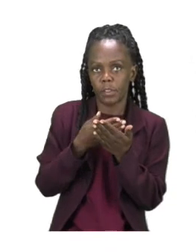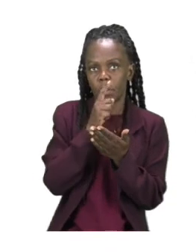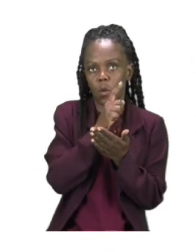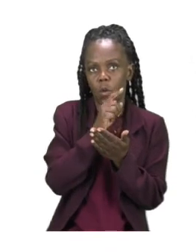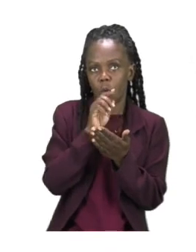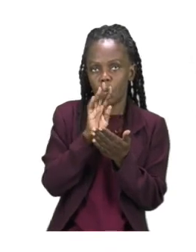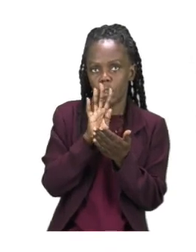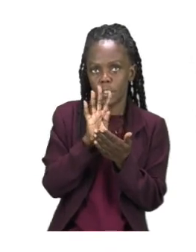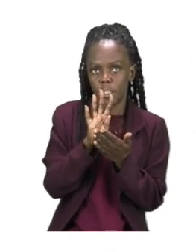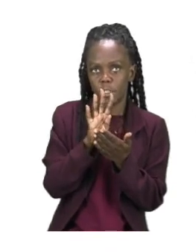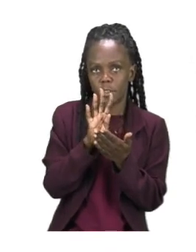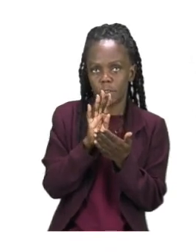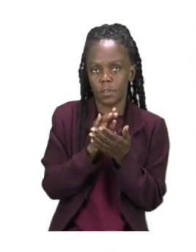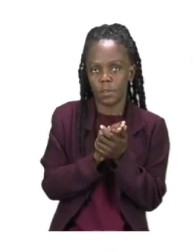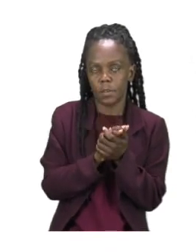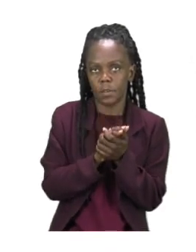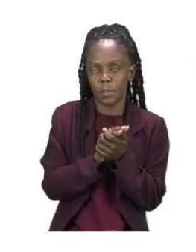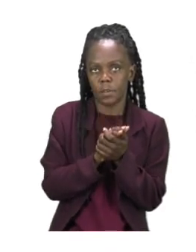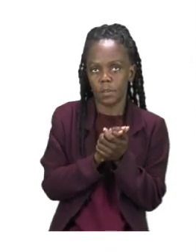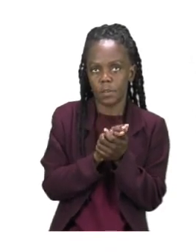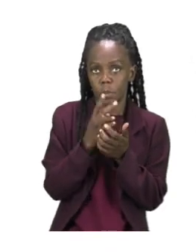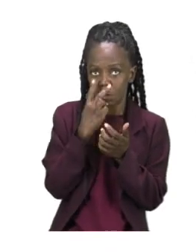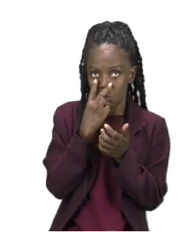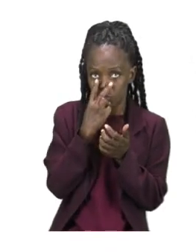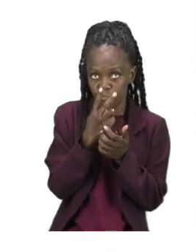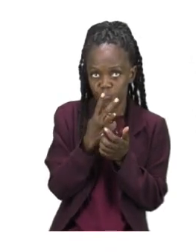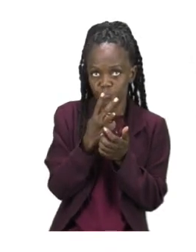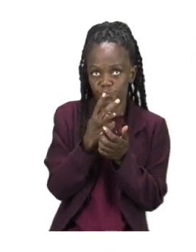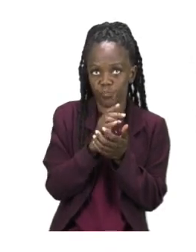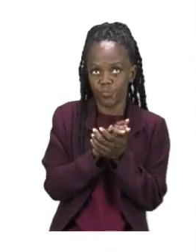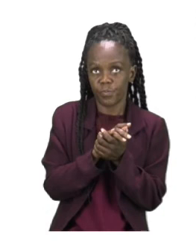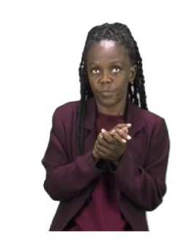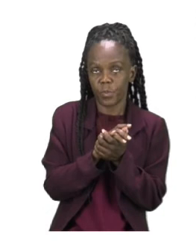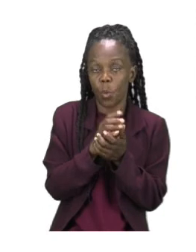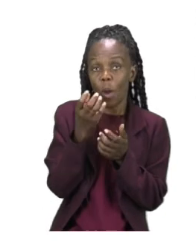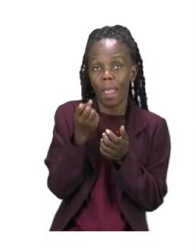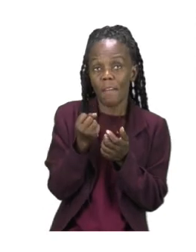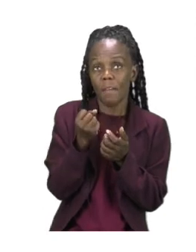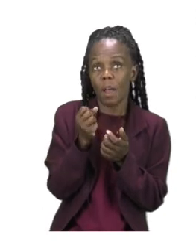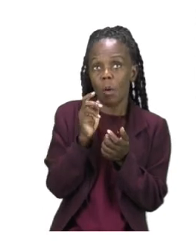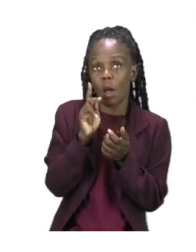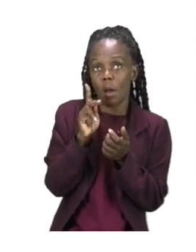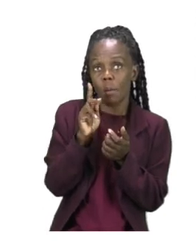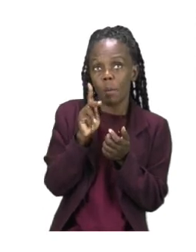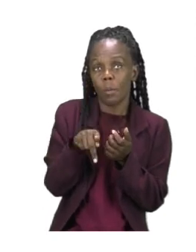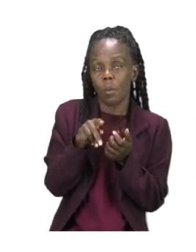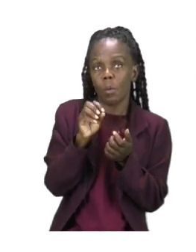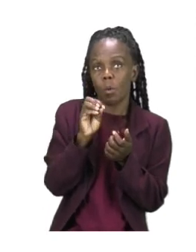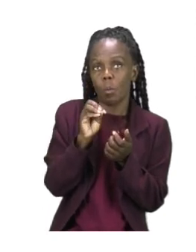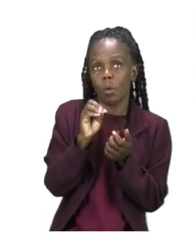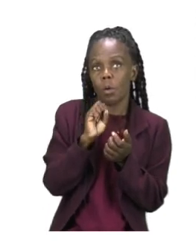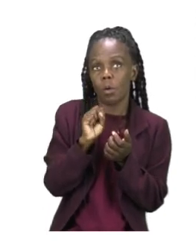On page 14, we can see that we have our possessive pronouns.